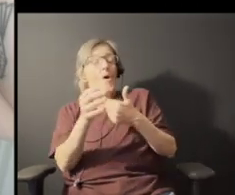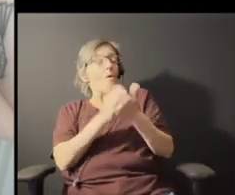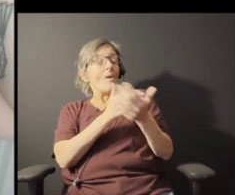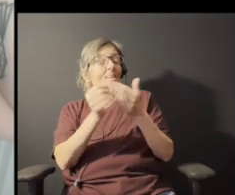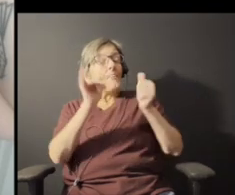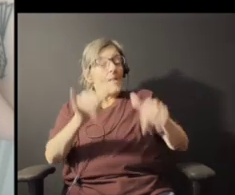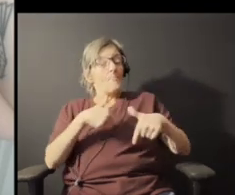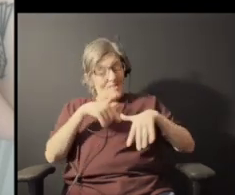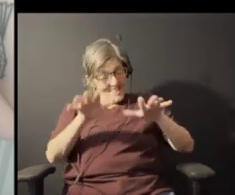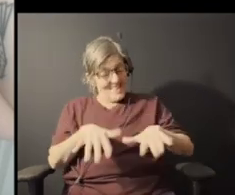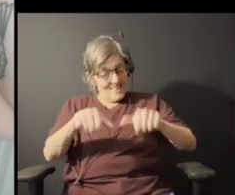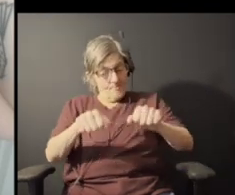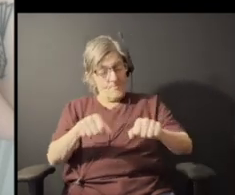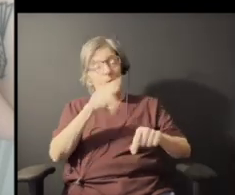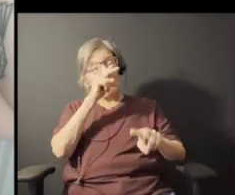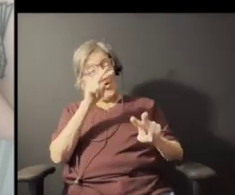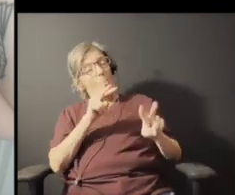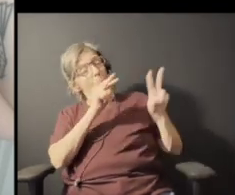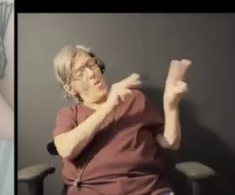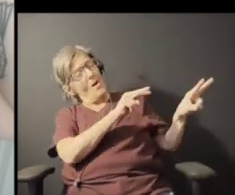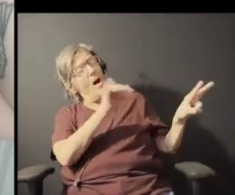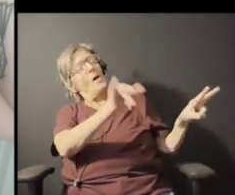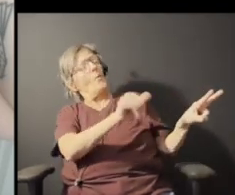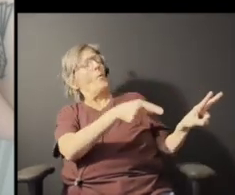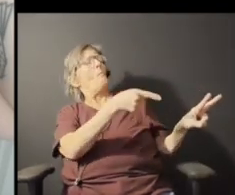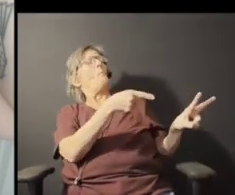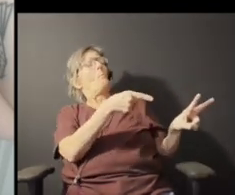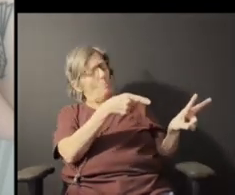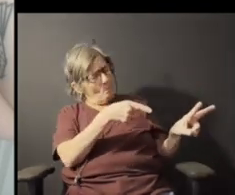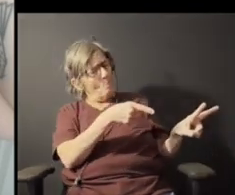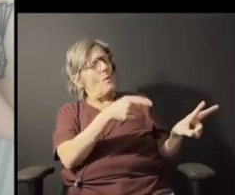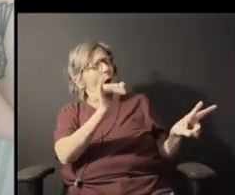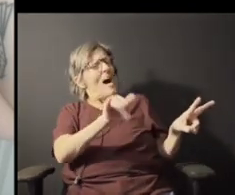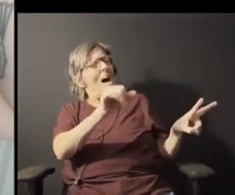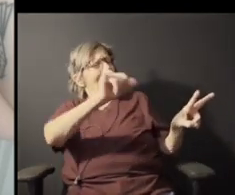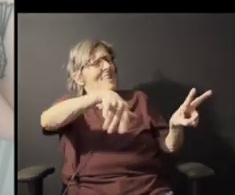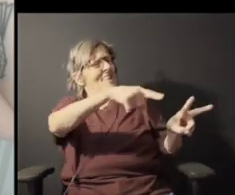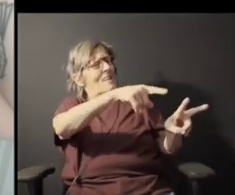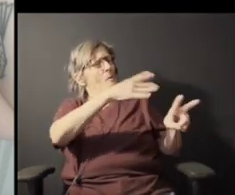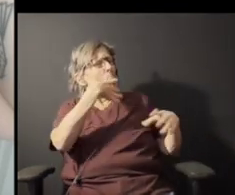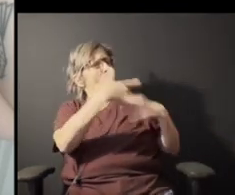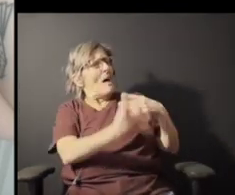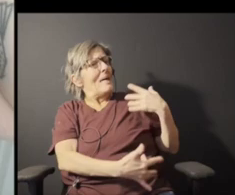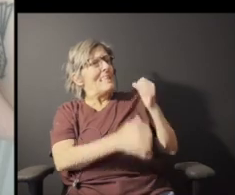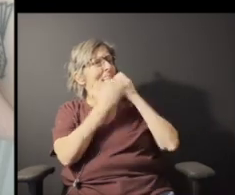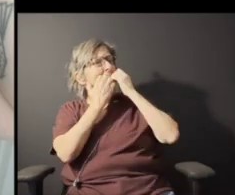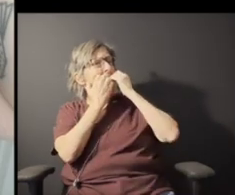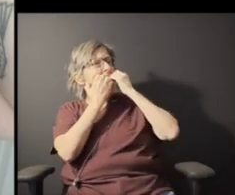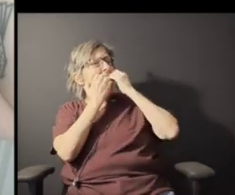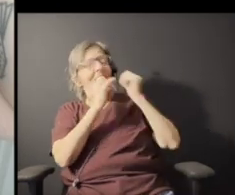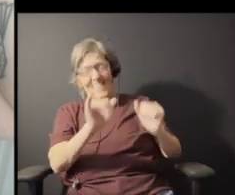to that, you know, like you look at it and you go, oh, is that, oh my God, yeah, that is blood.